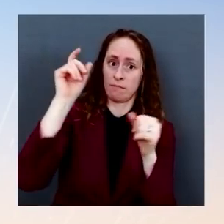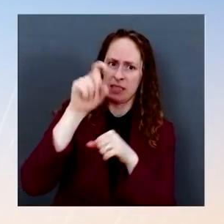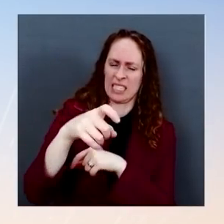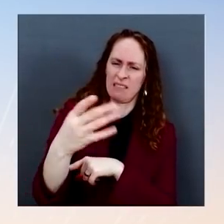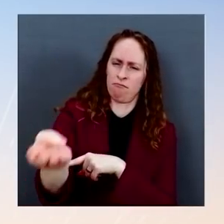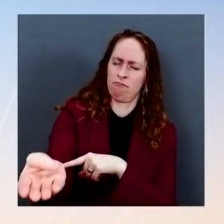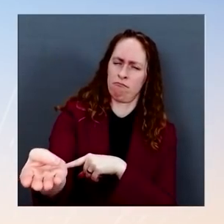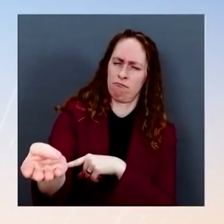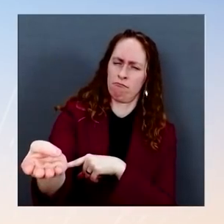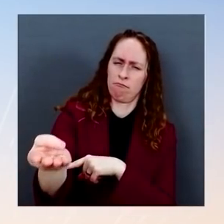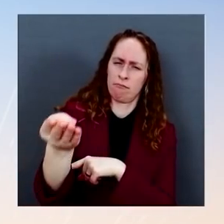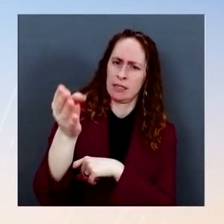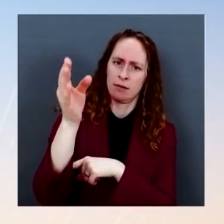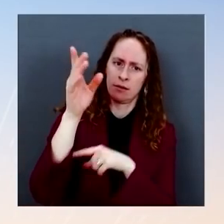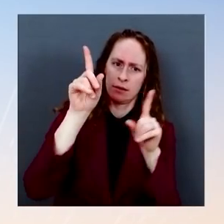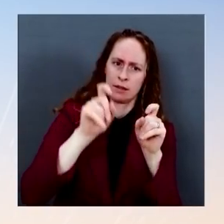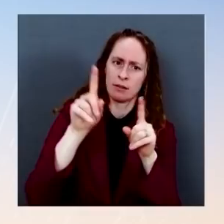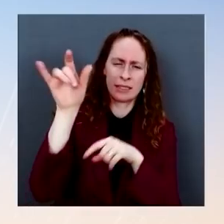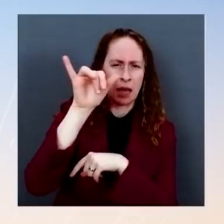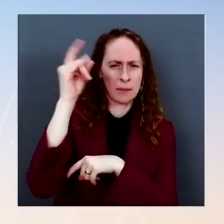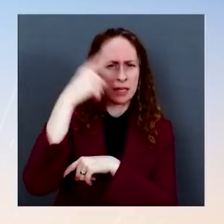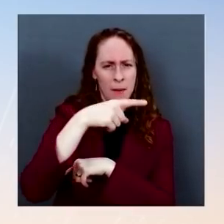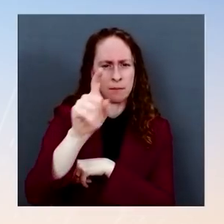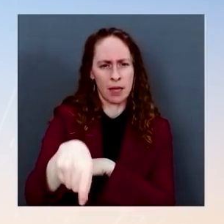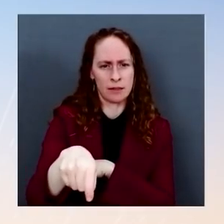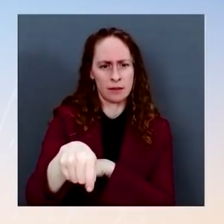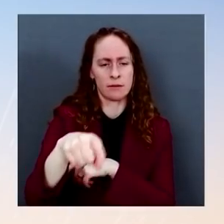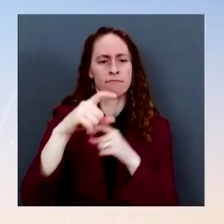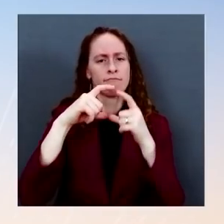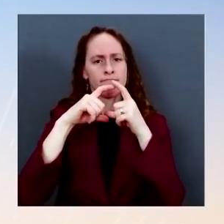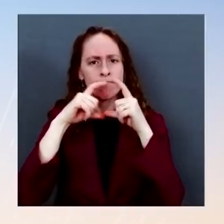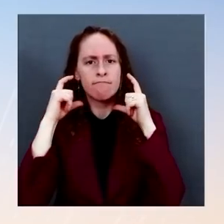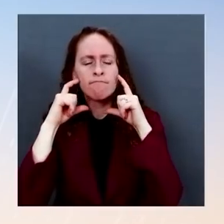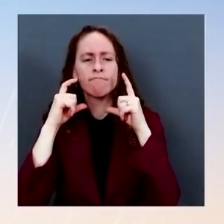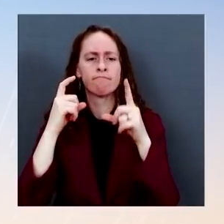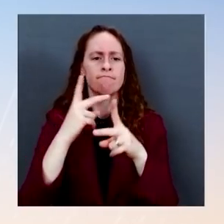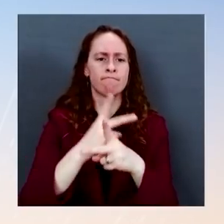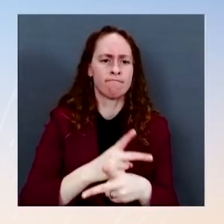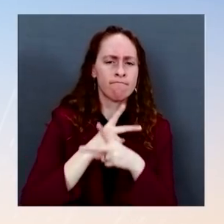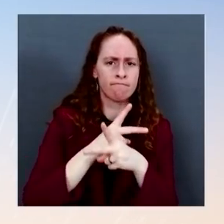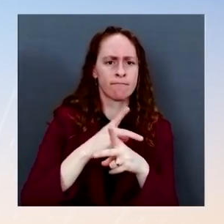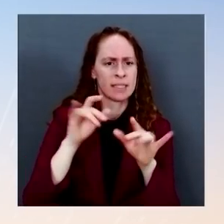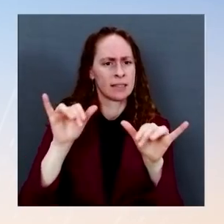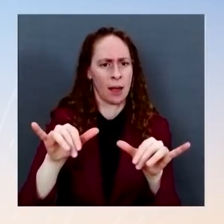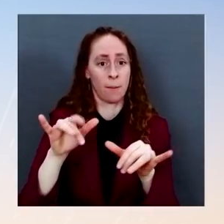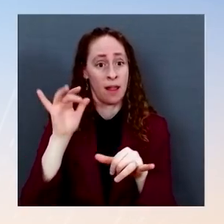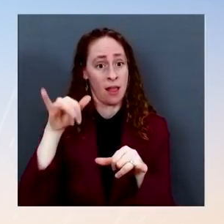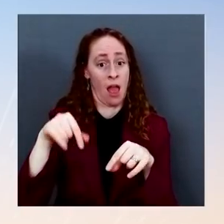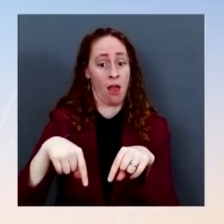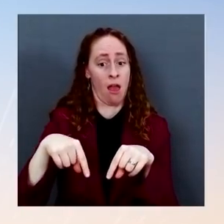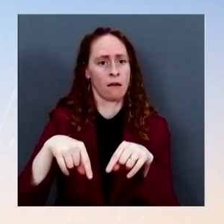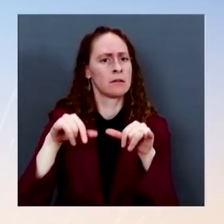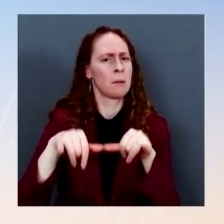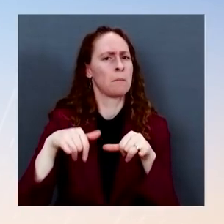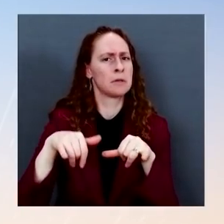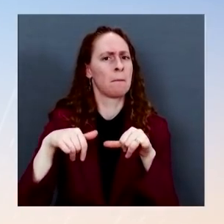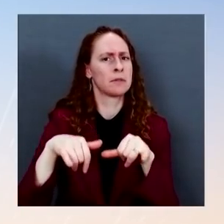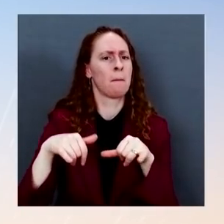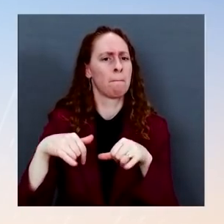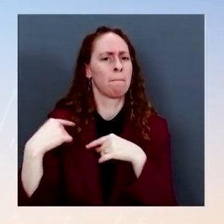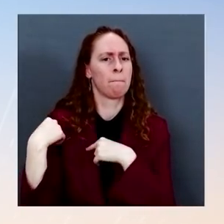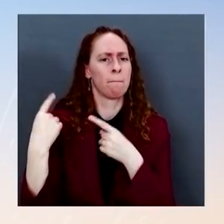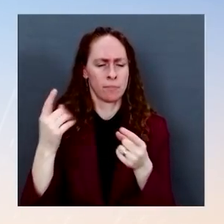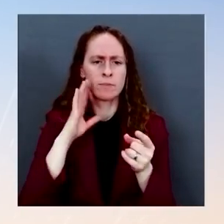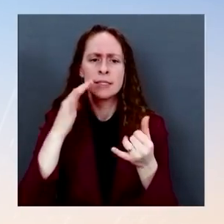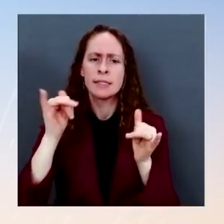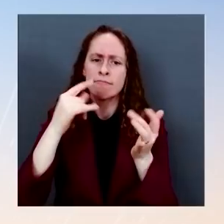that are in place as well. So there hasn't been a change. Obviously, we will continue to consult with our health and medical experts if any changes need to be put into